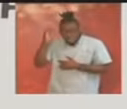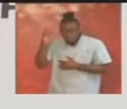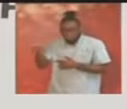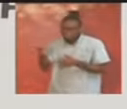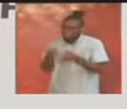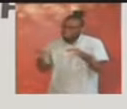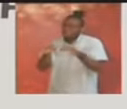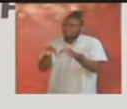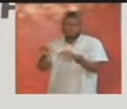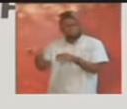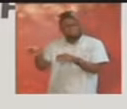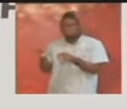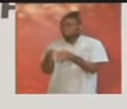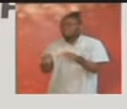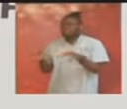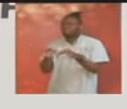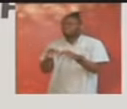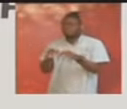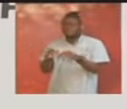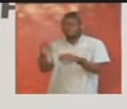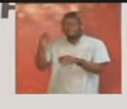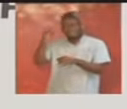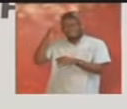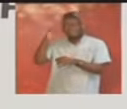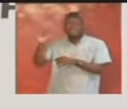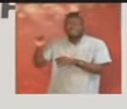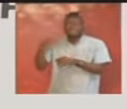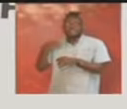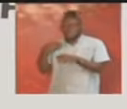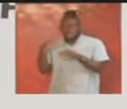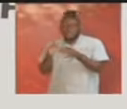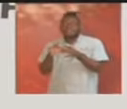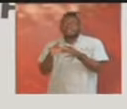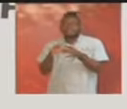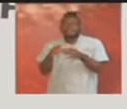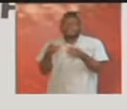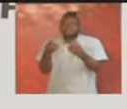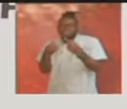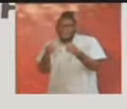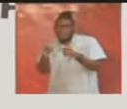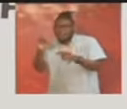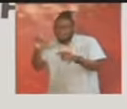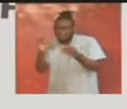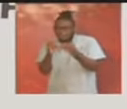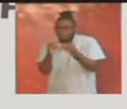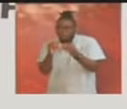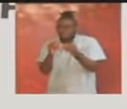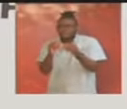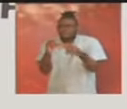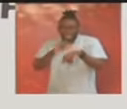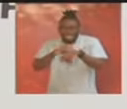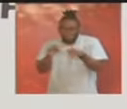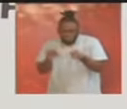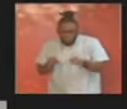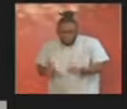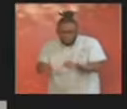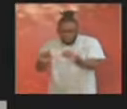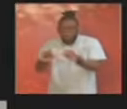I think now Dr. Mitchell is back on, yes? Okay, let's try one more time to continue the presentation from Dr. Mitchell,